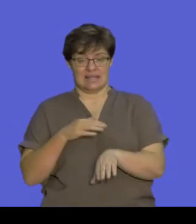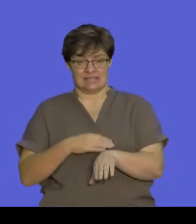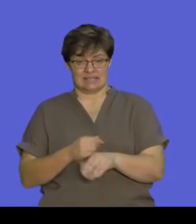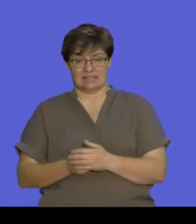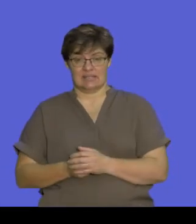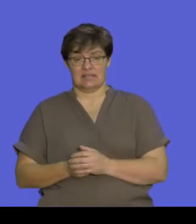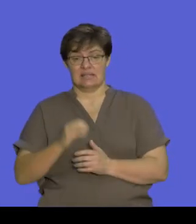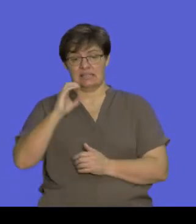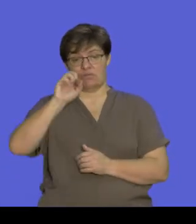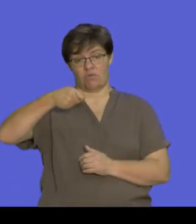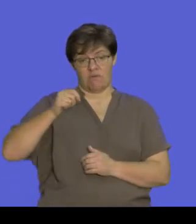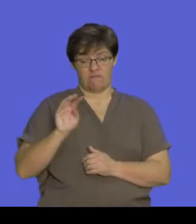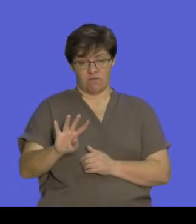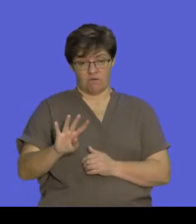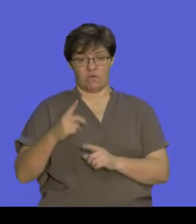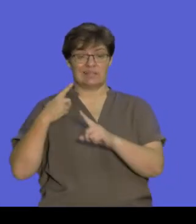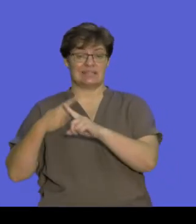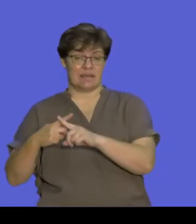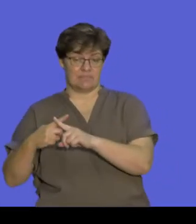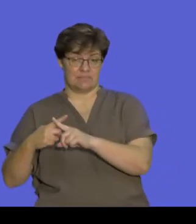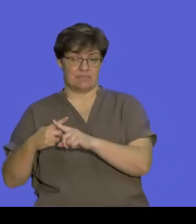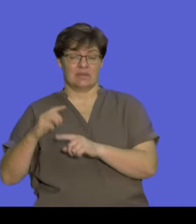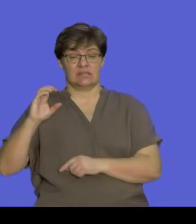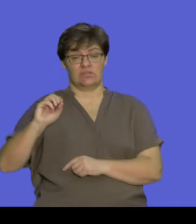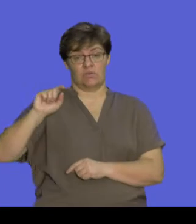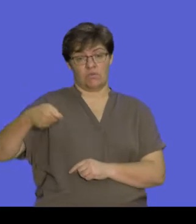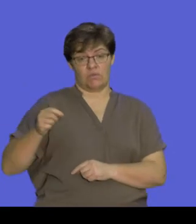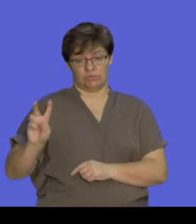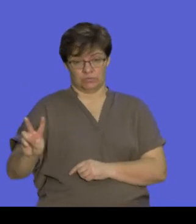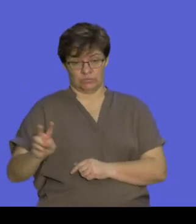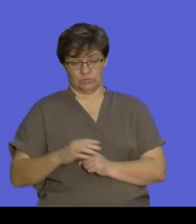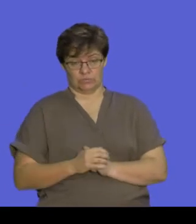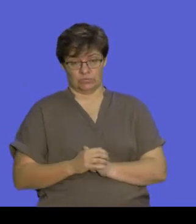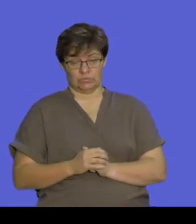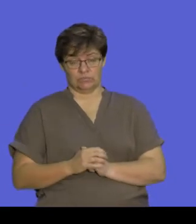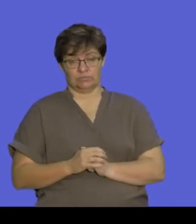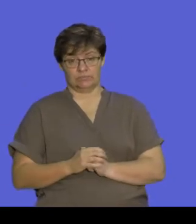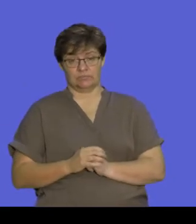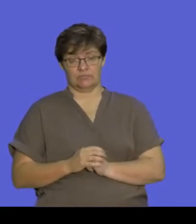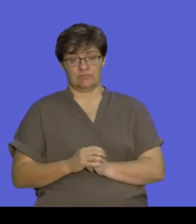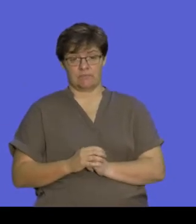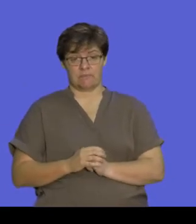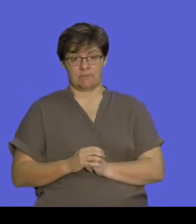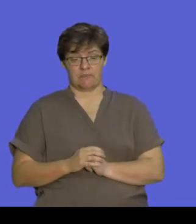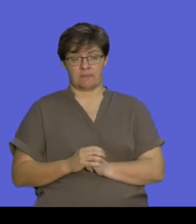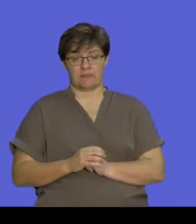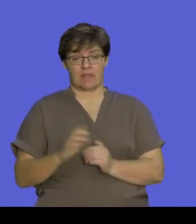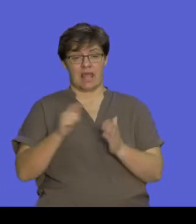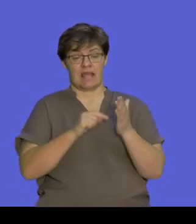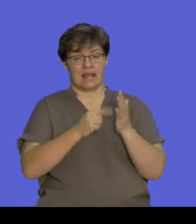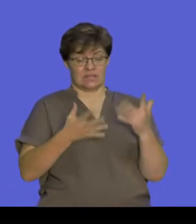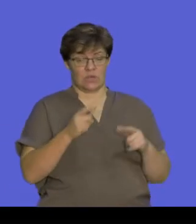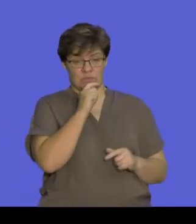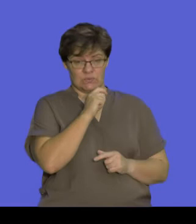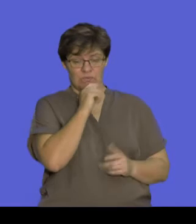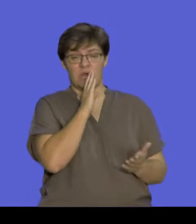0.4 multiplied by 0.2. Now, let's use the calculator just to make sure that